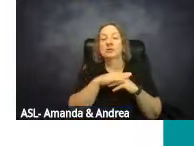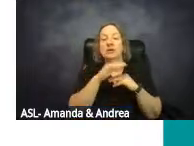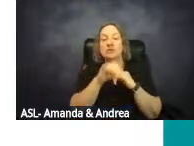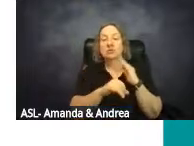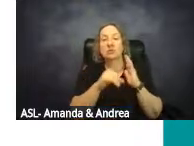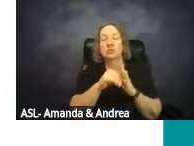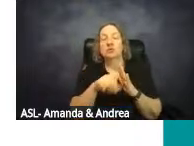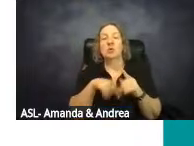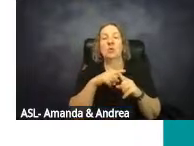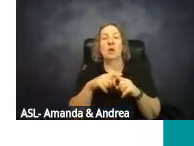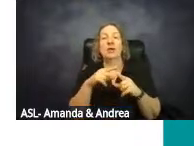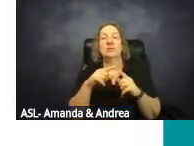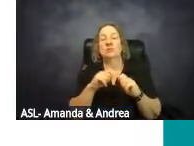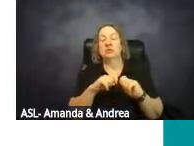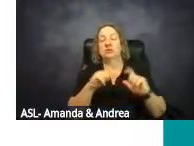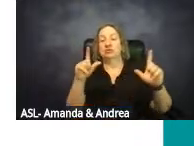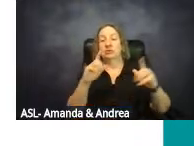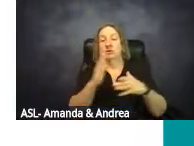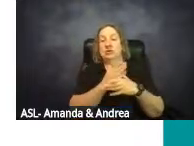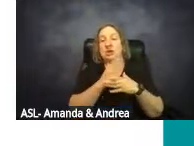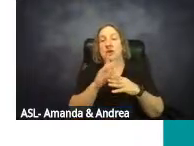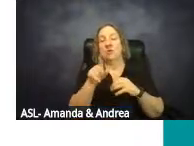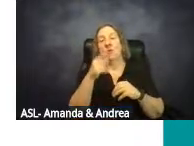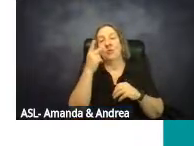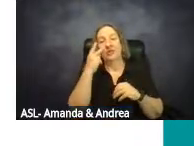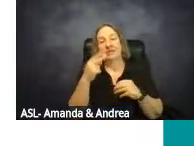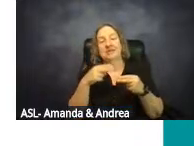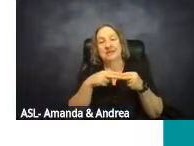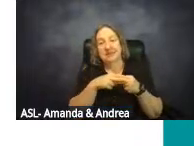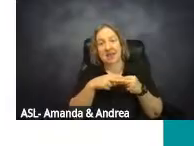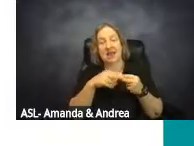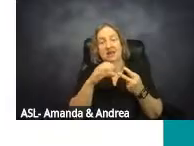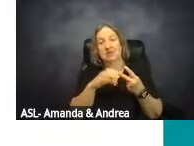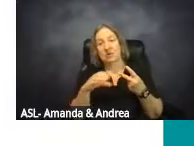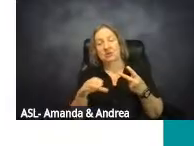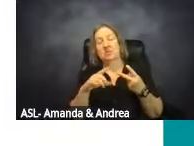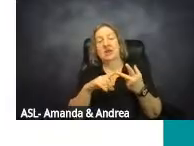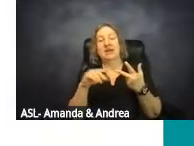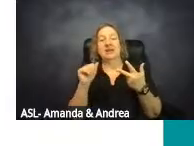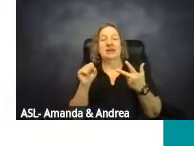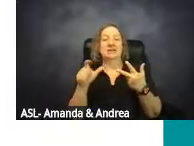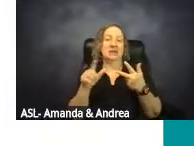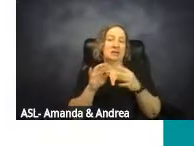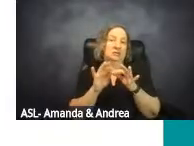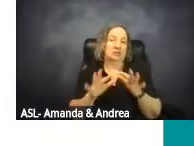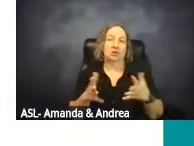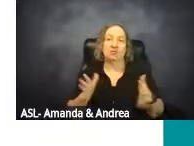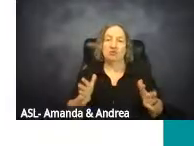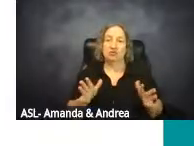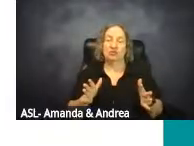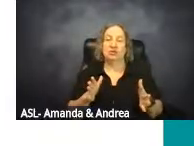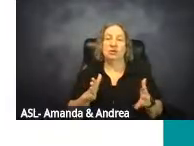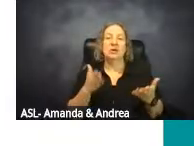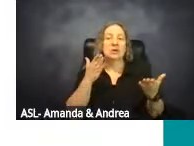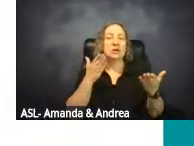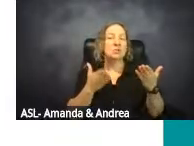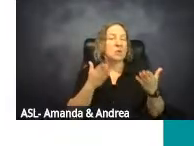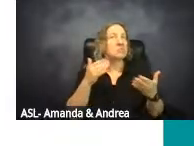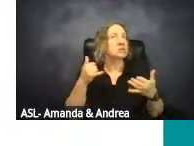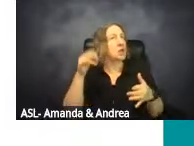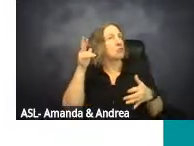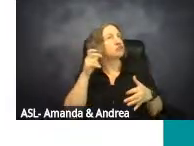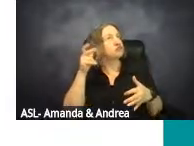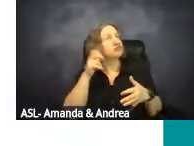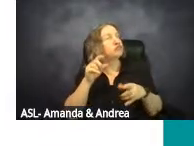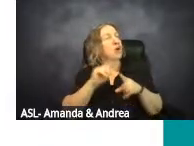share, you will only be able to see the slideshow, closed captioning, and the ASL interpreter. You will likely still be able to